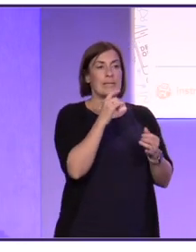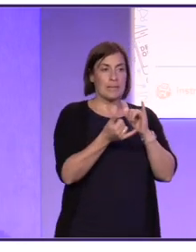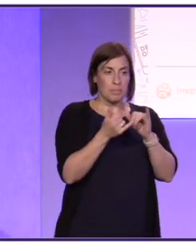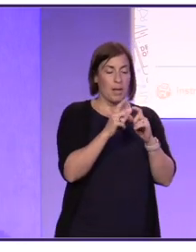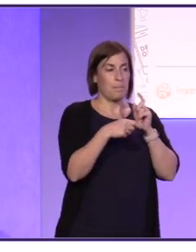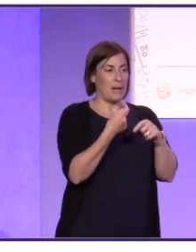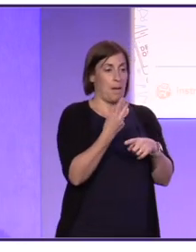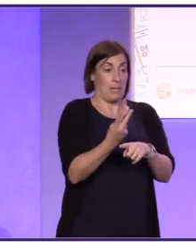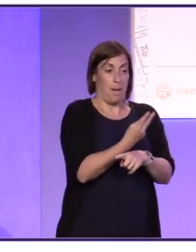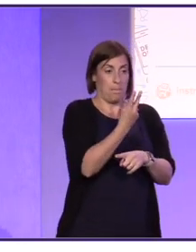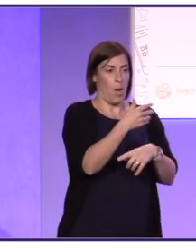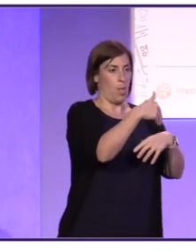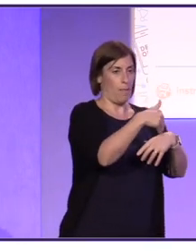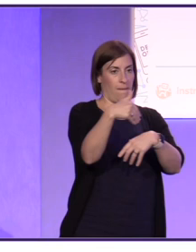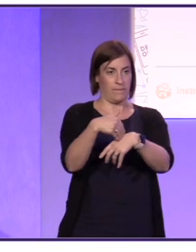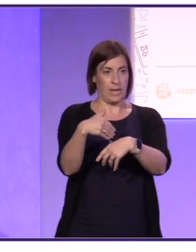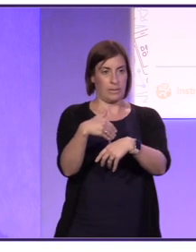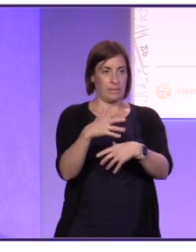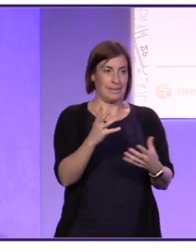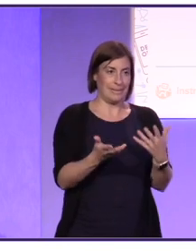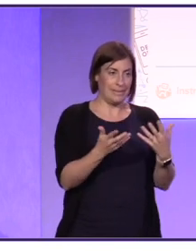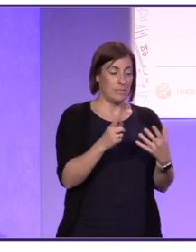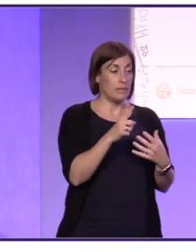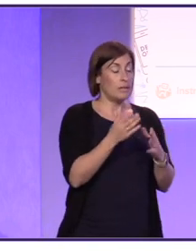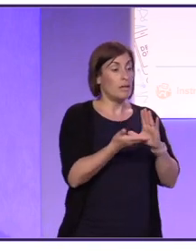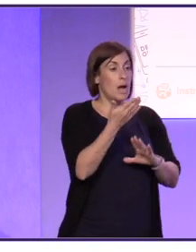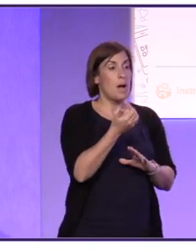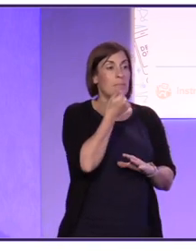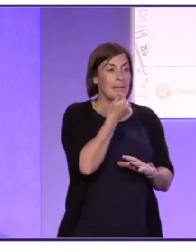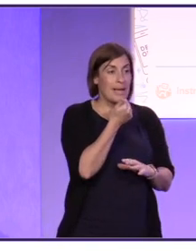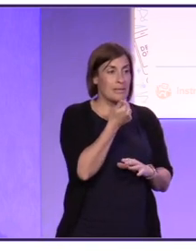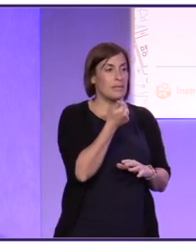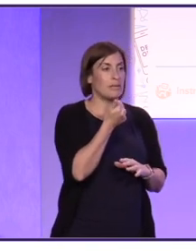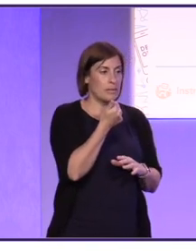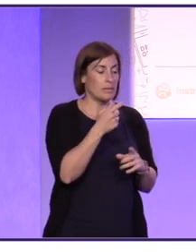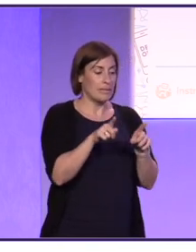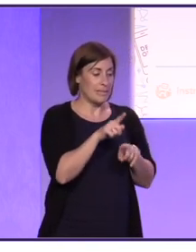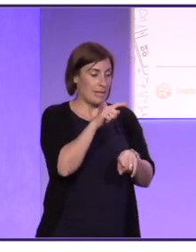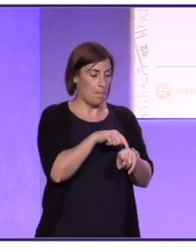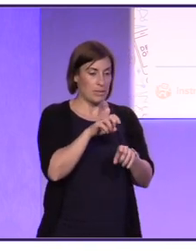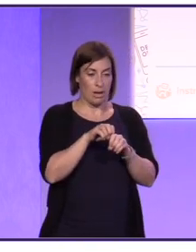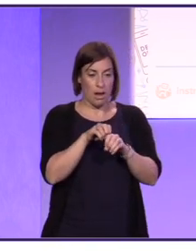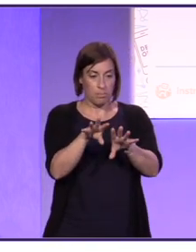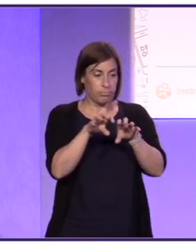at the same time. If you're doing updates, don't do them at the same time.